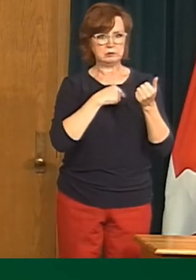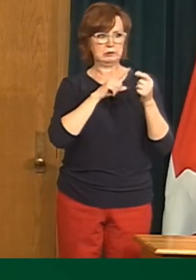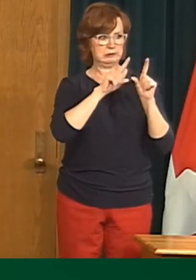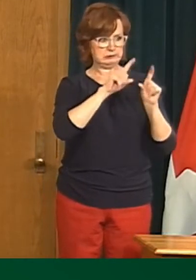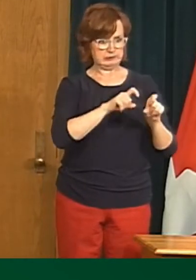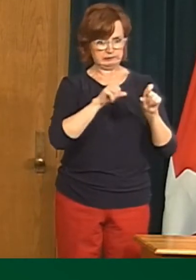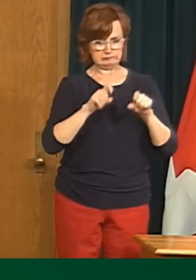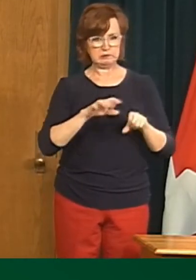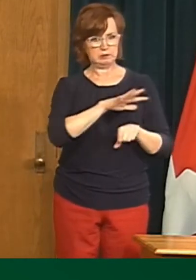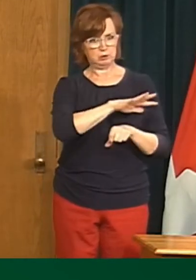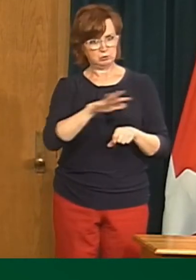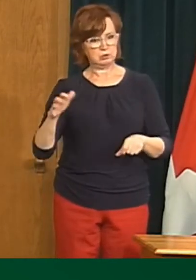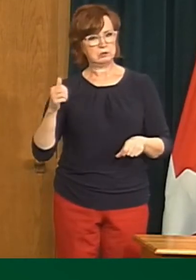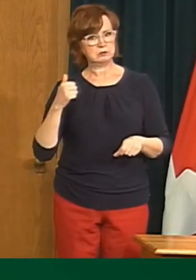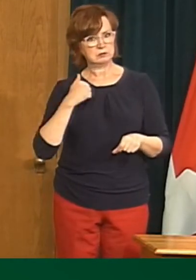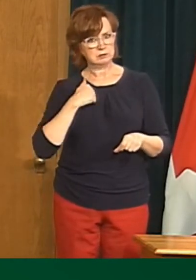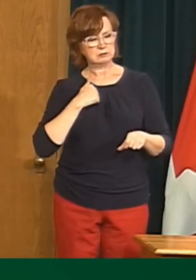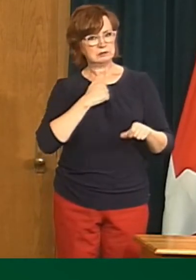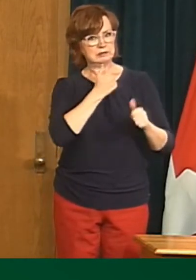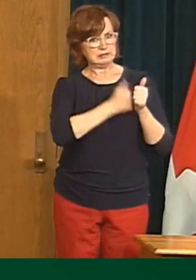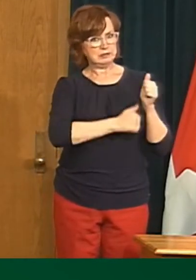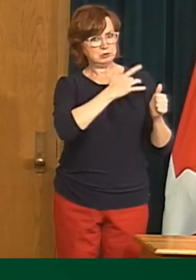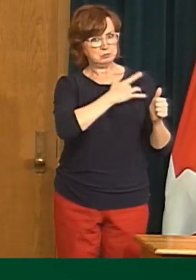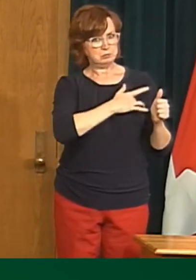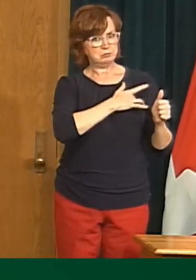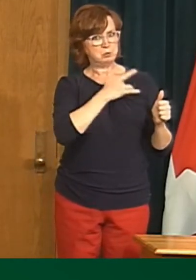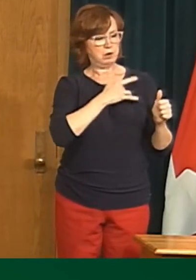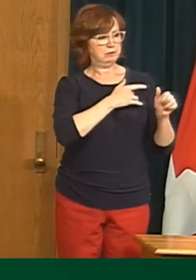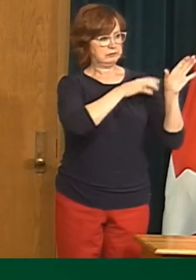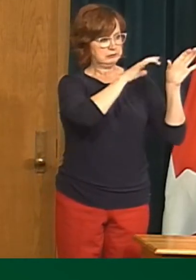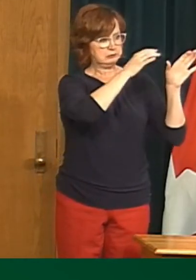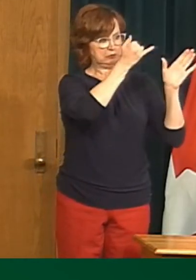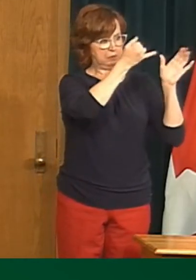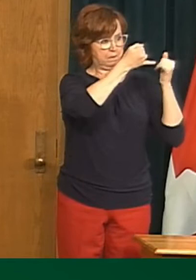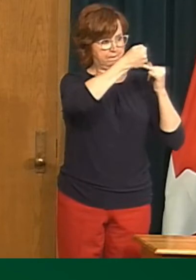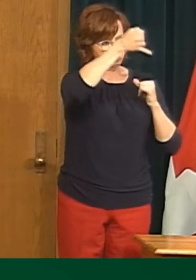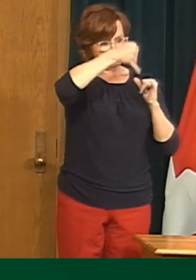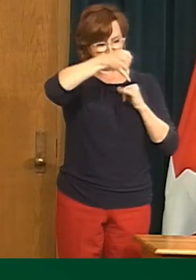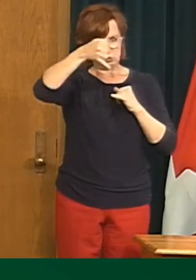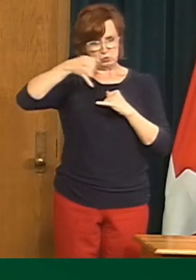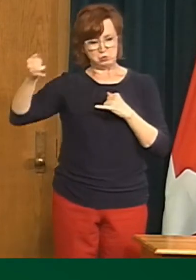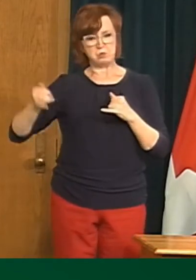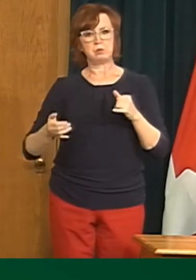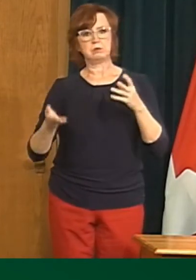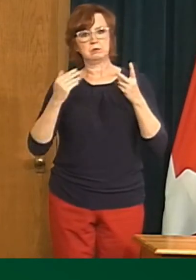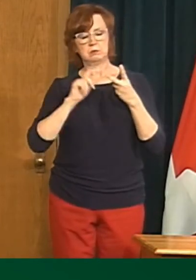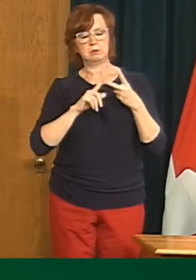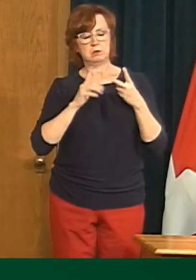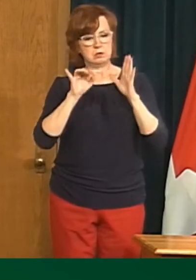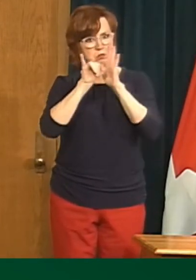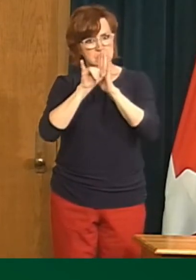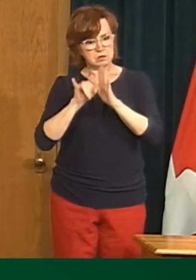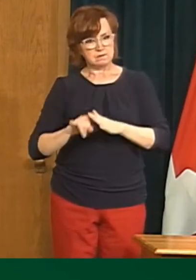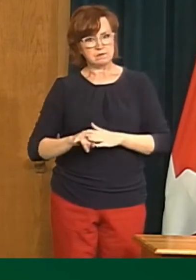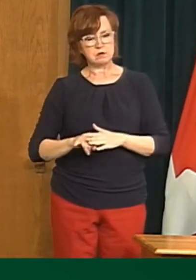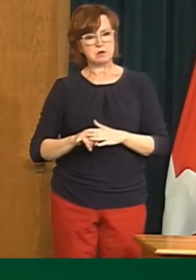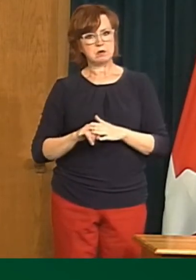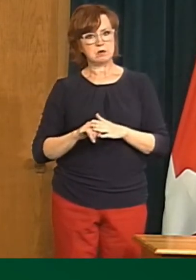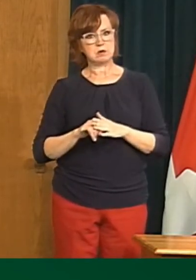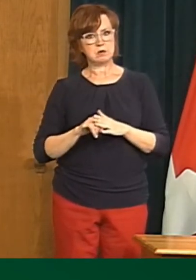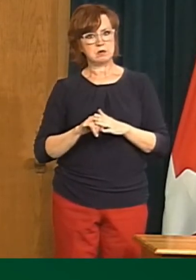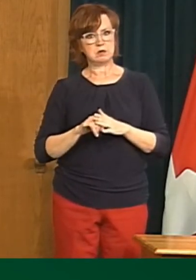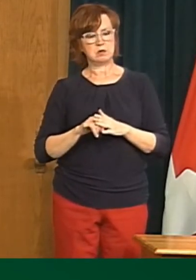borders to ensure that we're able to identify these cases far before they become a provincial pandemic or a